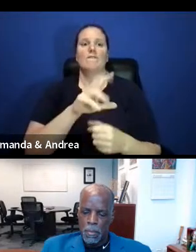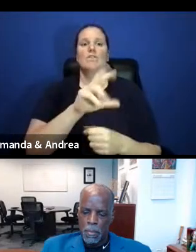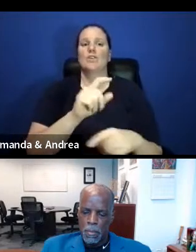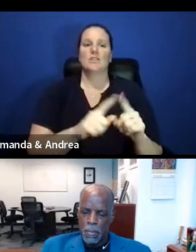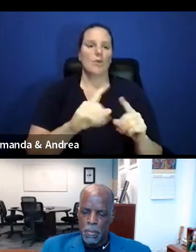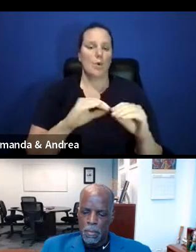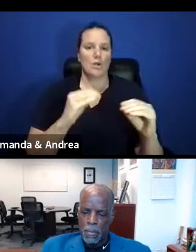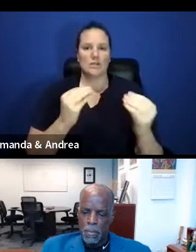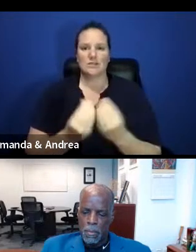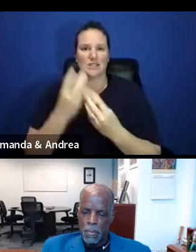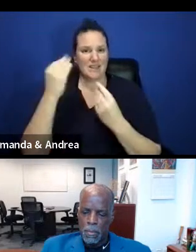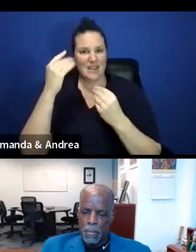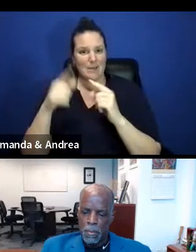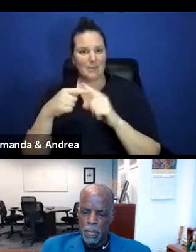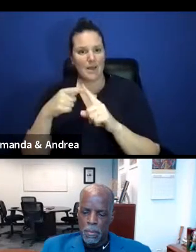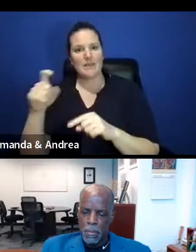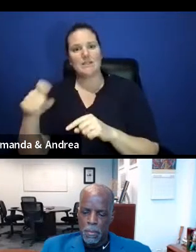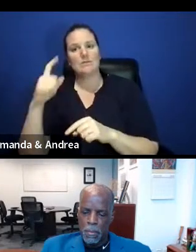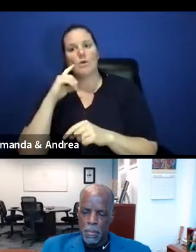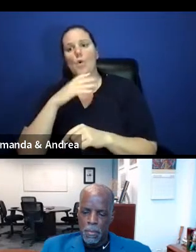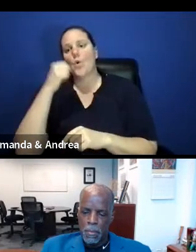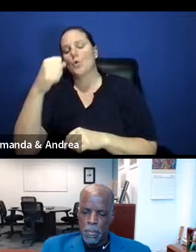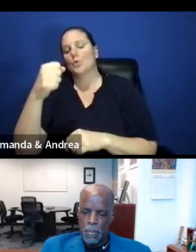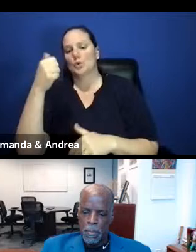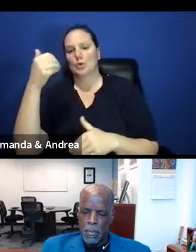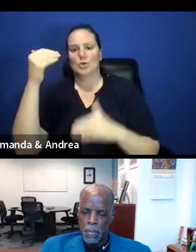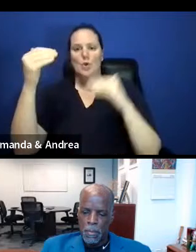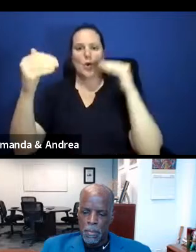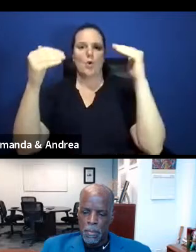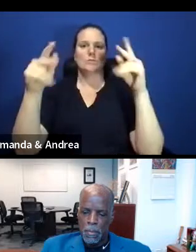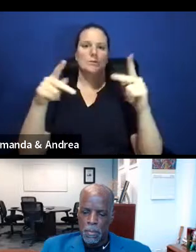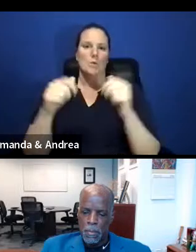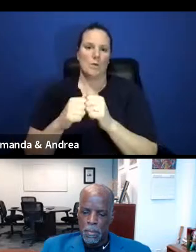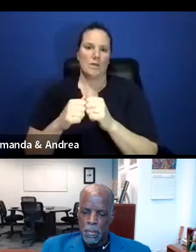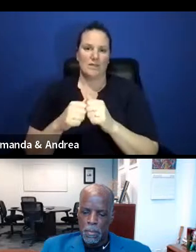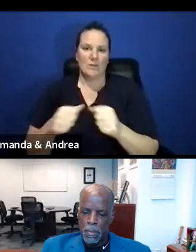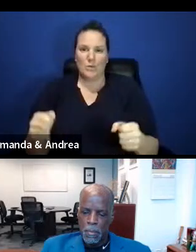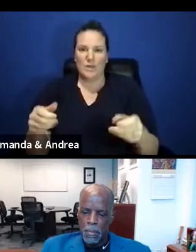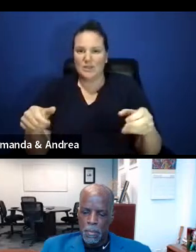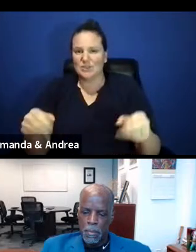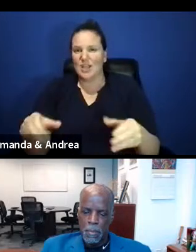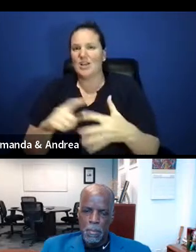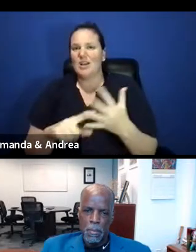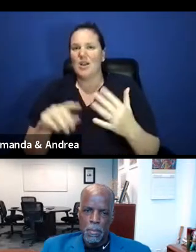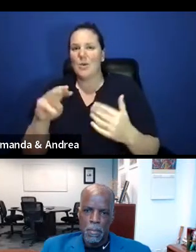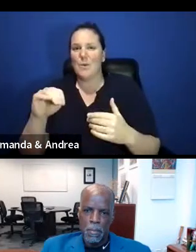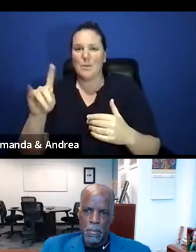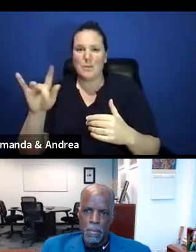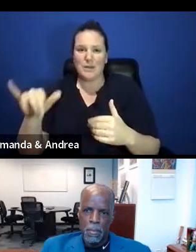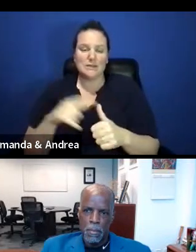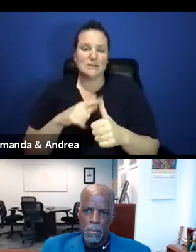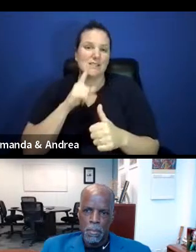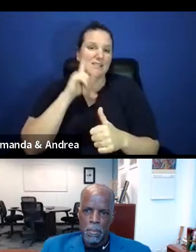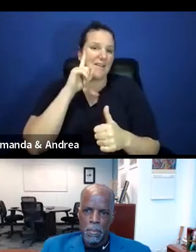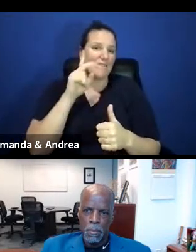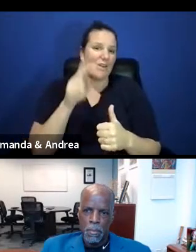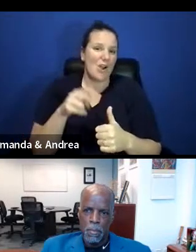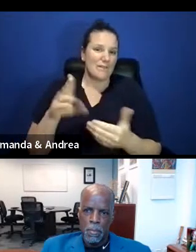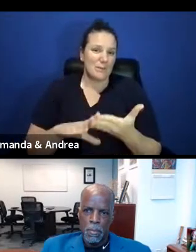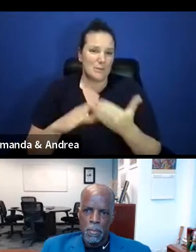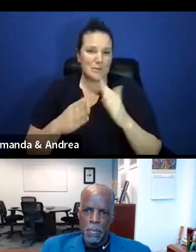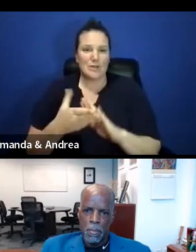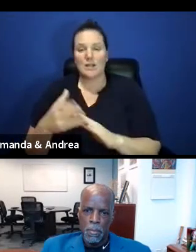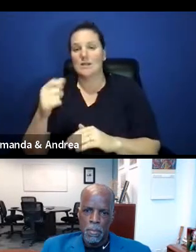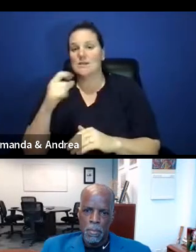organizations that think about the needs of older adults, people with mobility needs, the deaf and hard of hearing community, the blind and low vision community, the